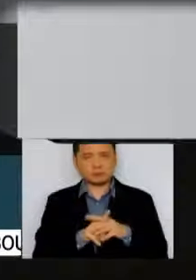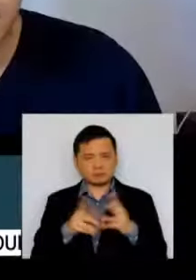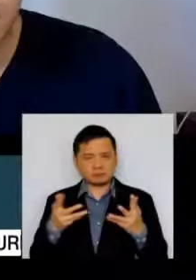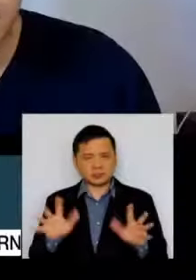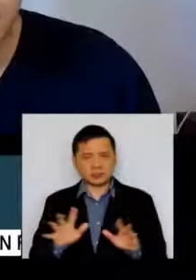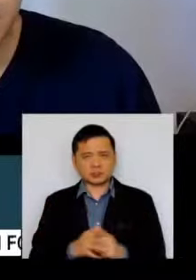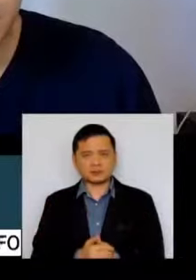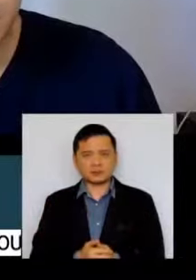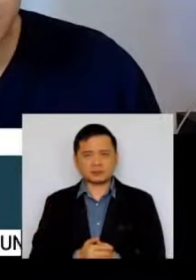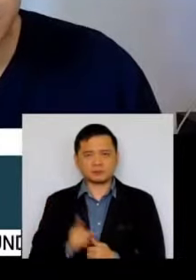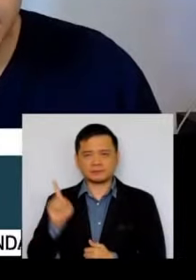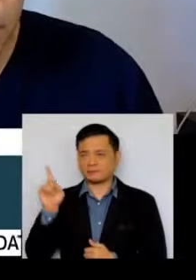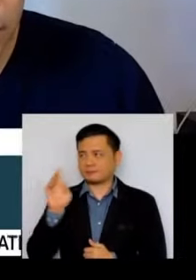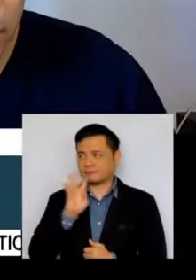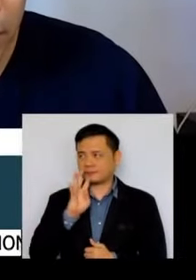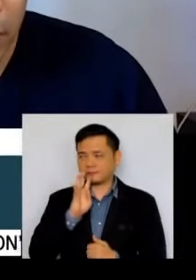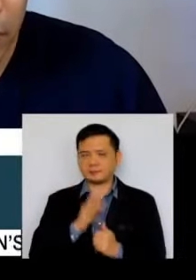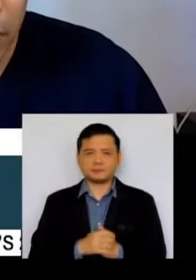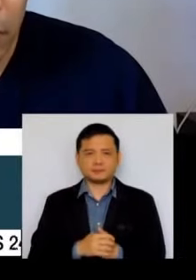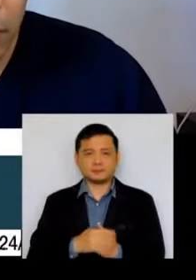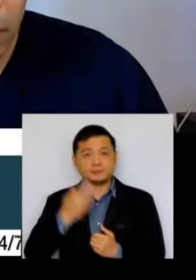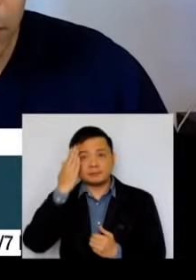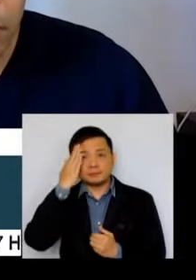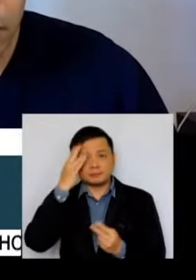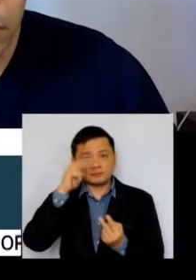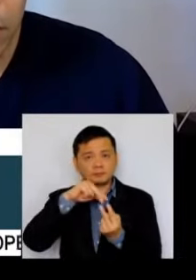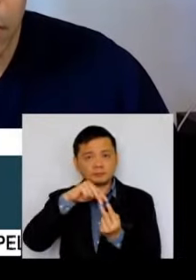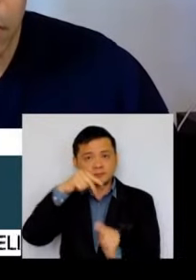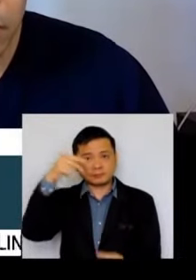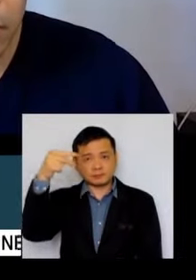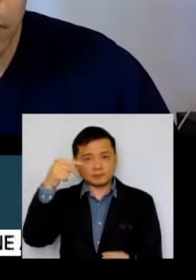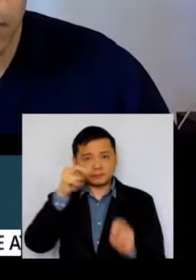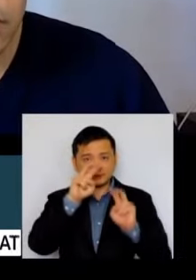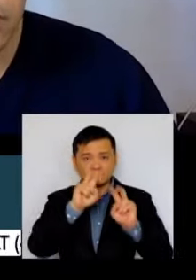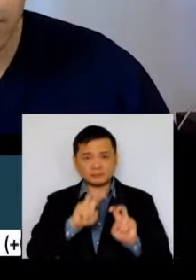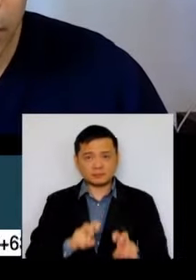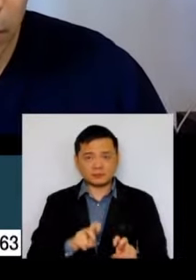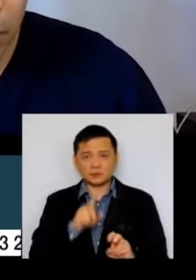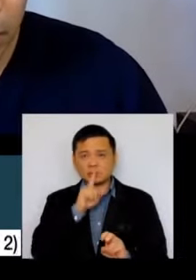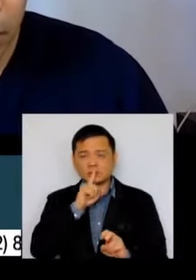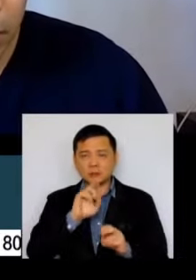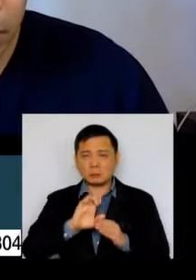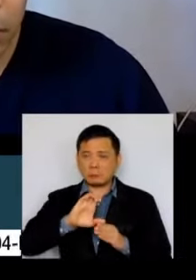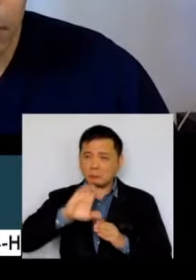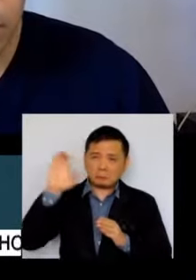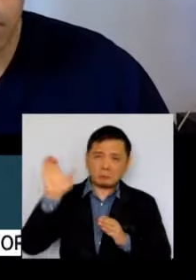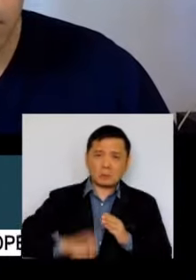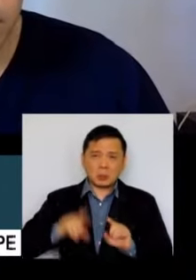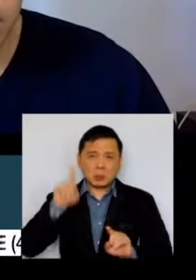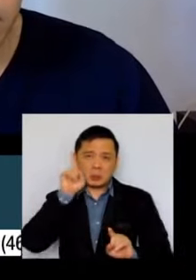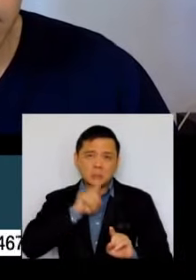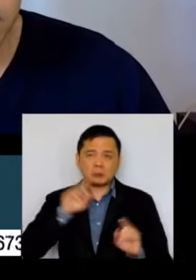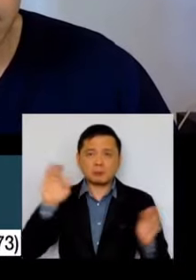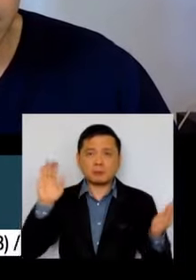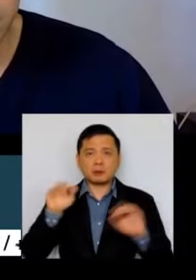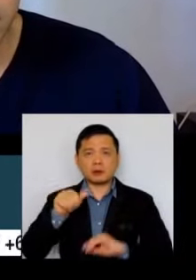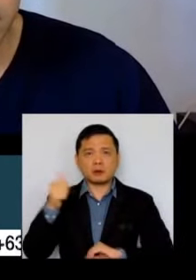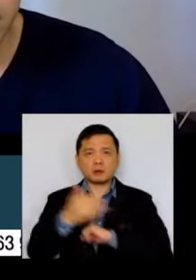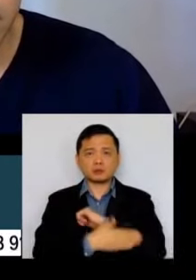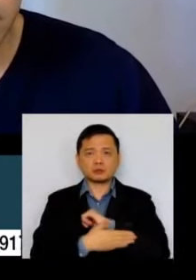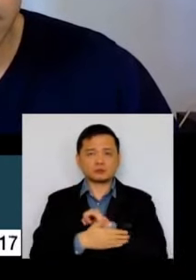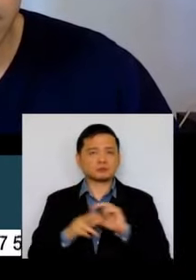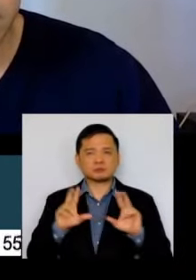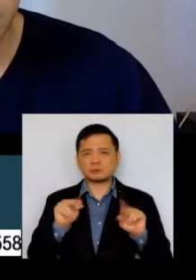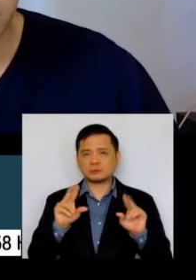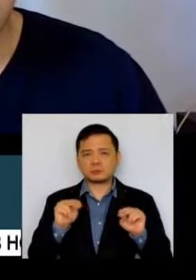Yung surveillance natin ng genomic is not as extensive as other countries. That's why Australia has a very good genomic surveillance,